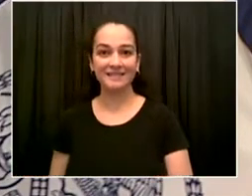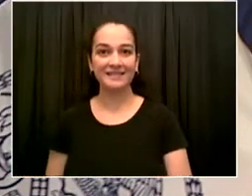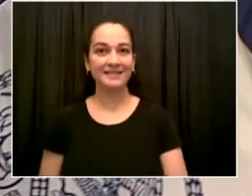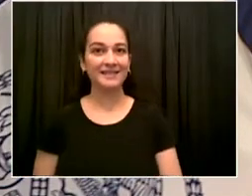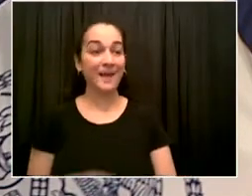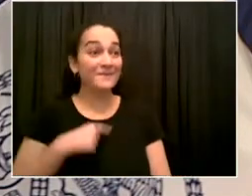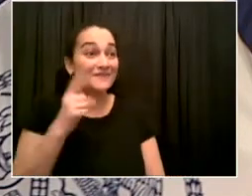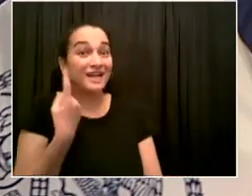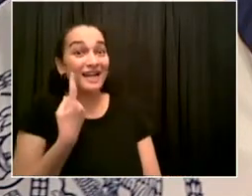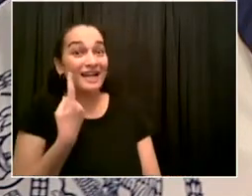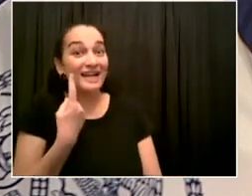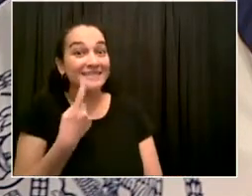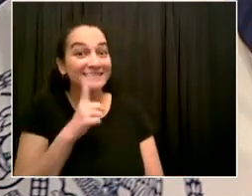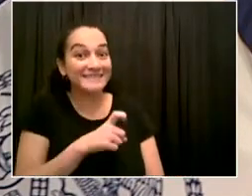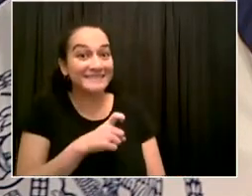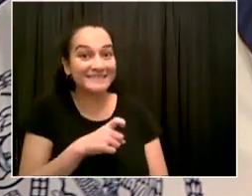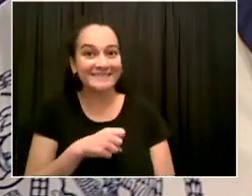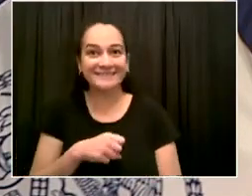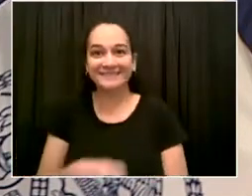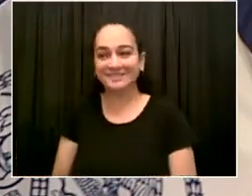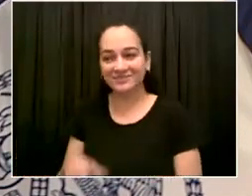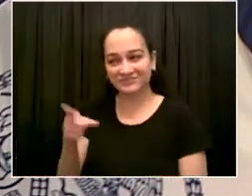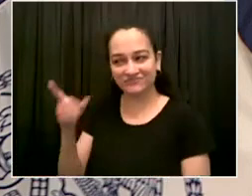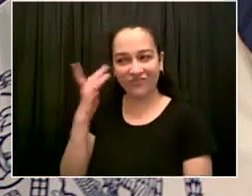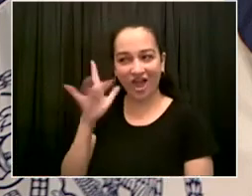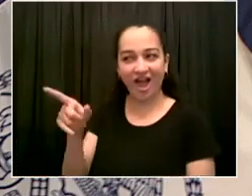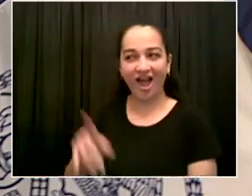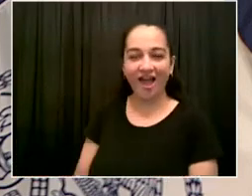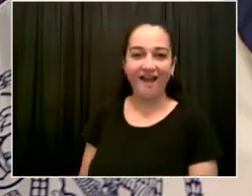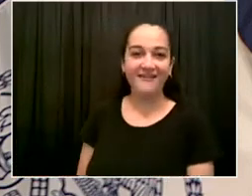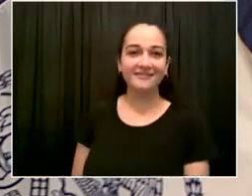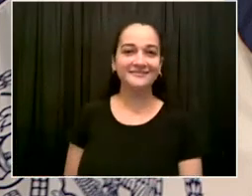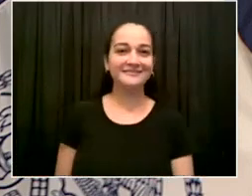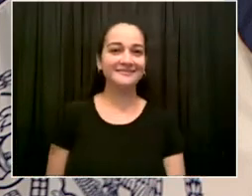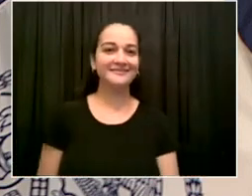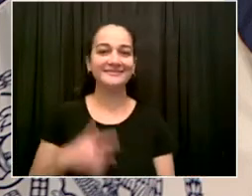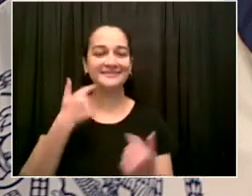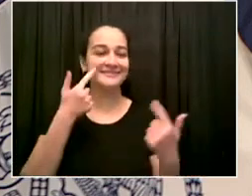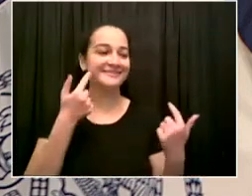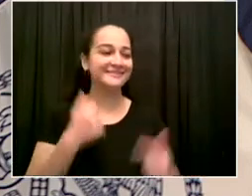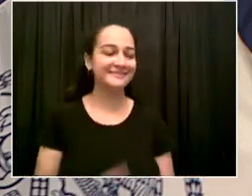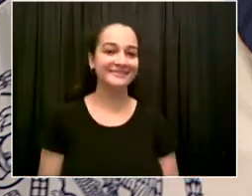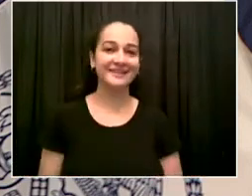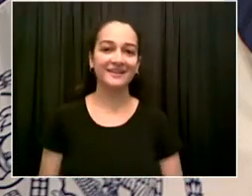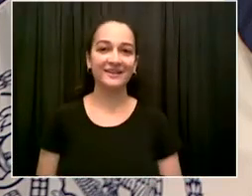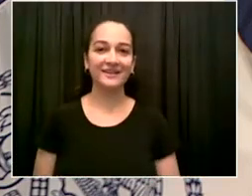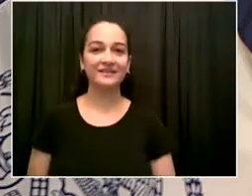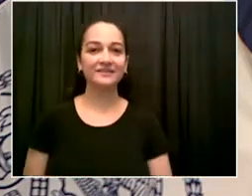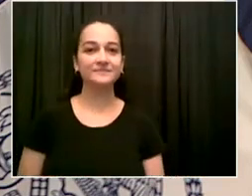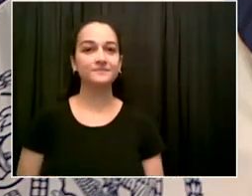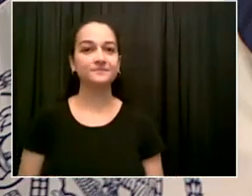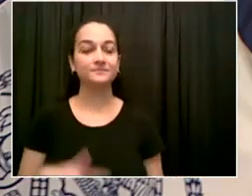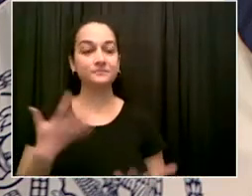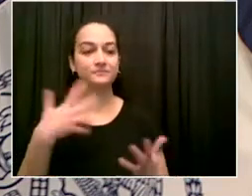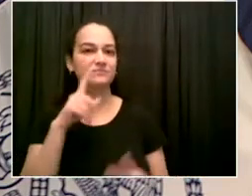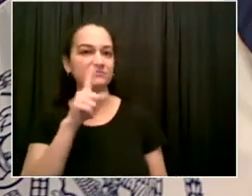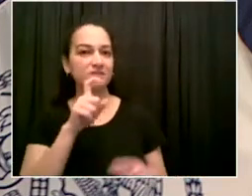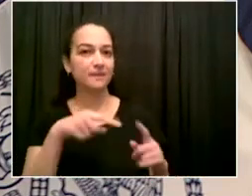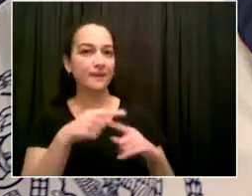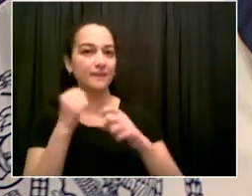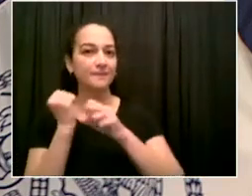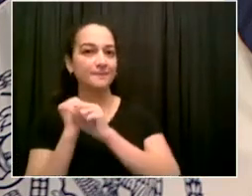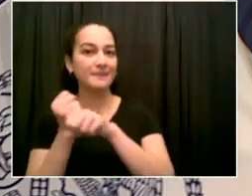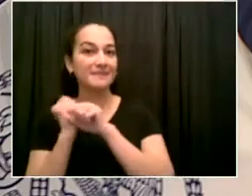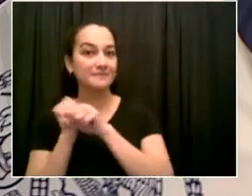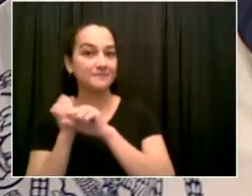today. and you know, we had a few of those with the Yankees in their doubleheader against some other team. I don't want to talk yesterday. About